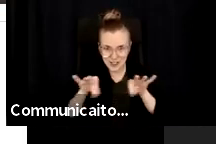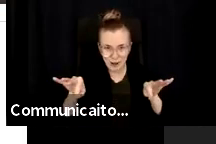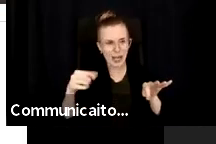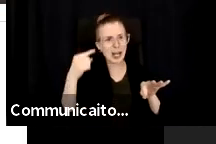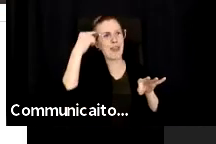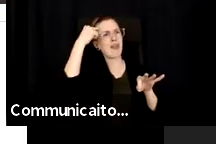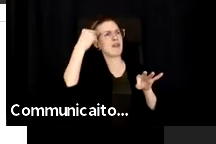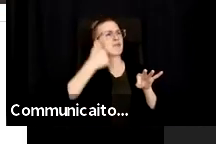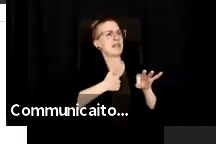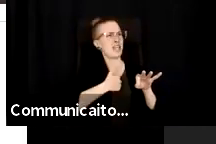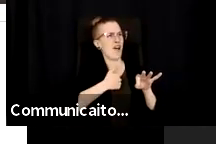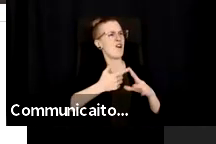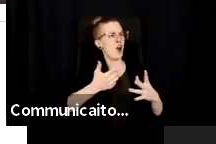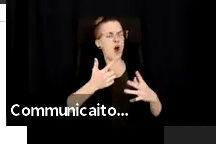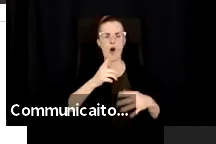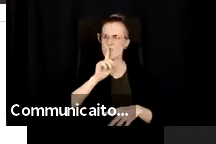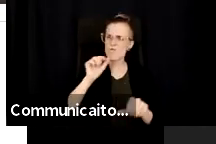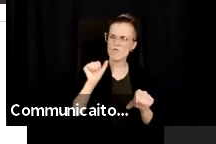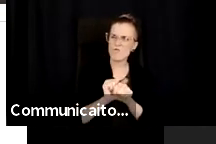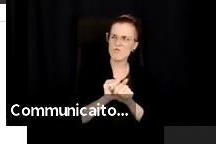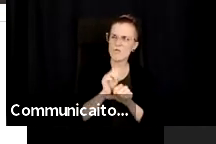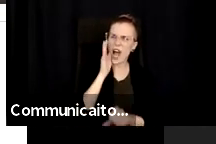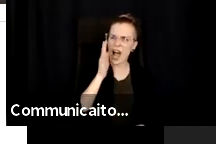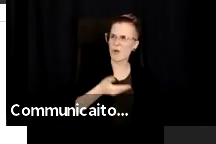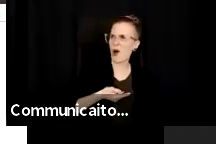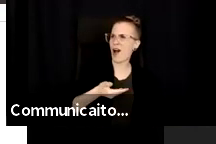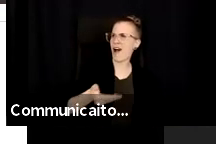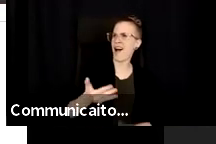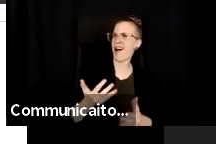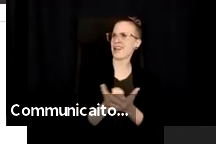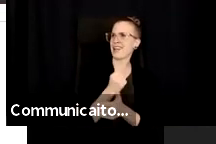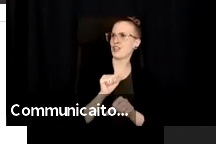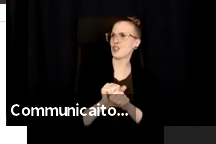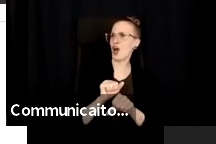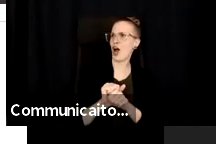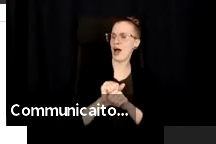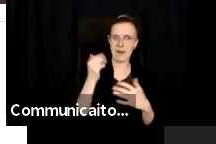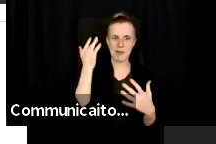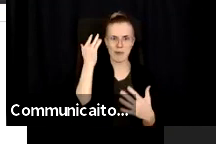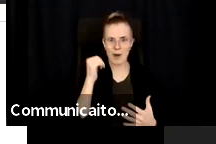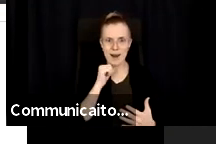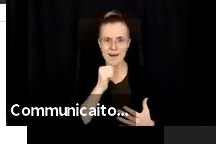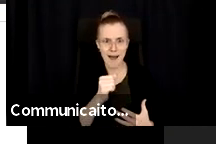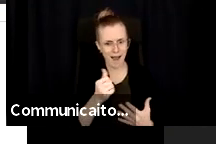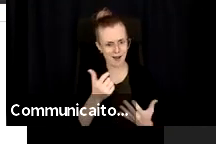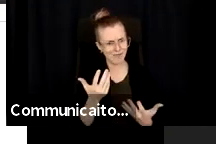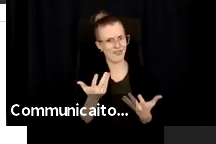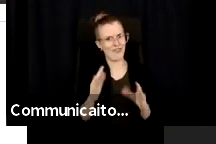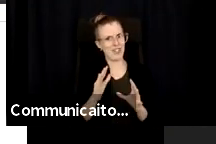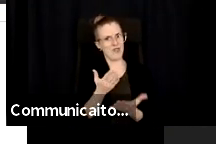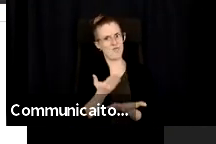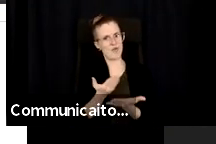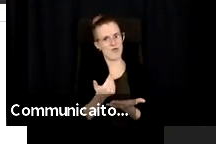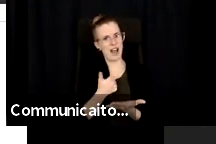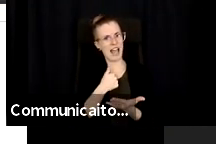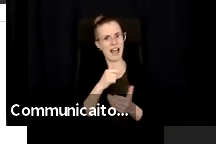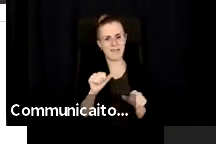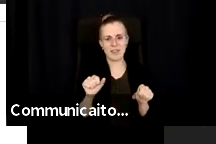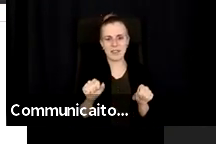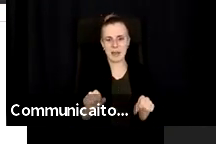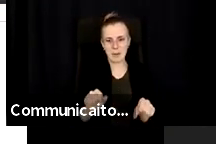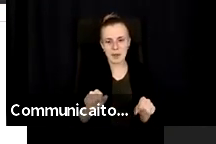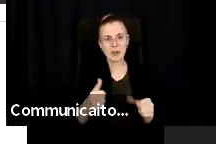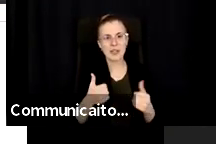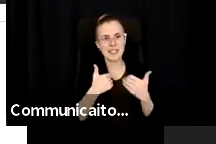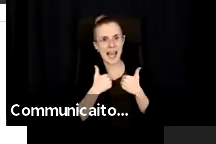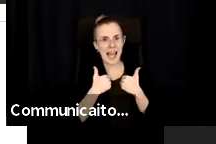surely I'm going to get a job. Surely, why not? I mean, obviously, I have shown that I have capabilities and that I have intelligence,